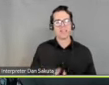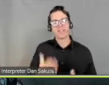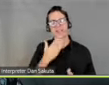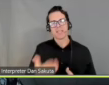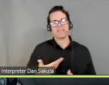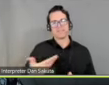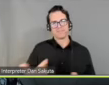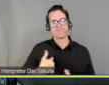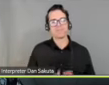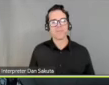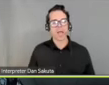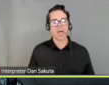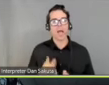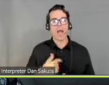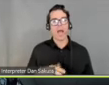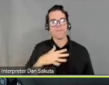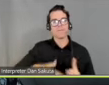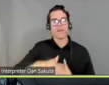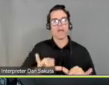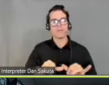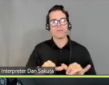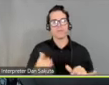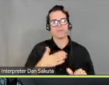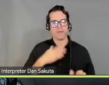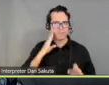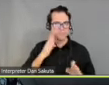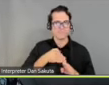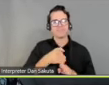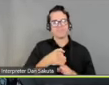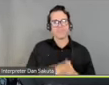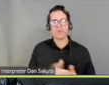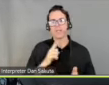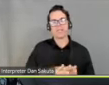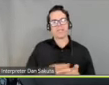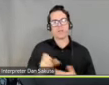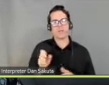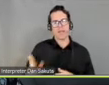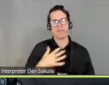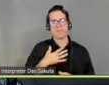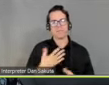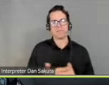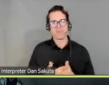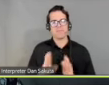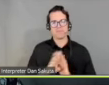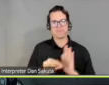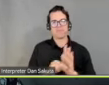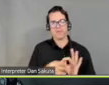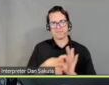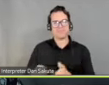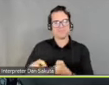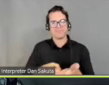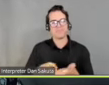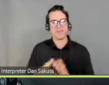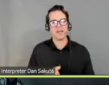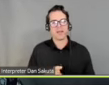me. I am an environmental engineer by training, so it's always nice to get to come back to my roots. And as the president of the